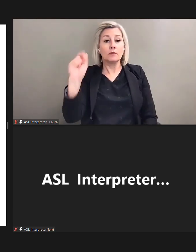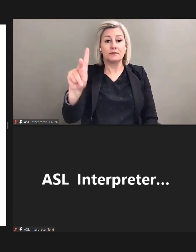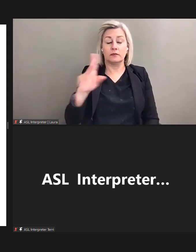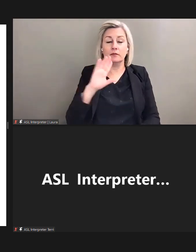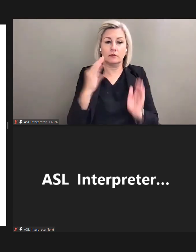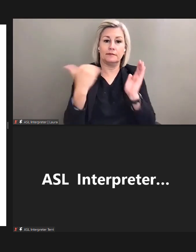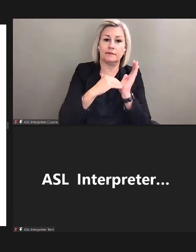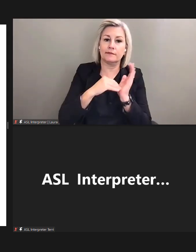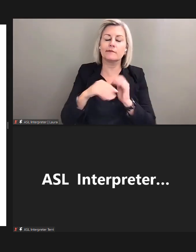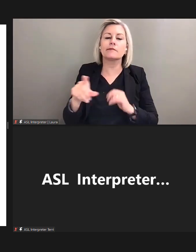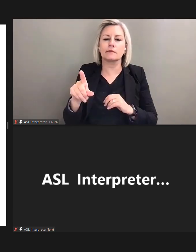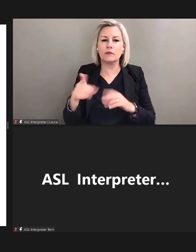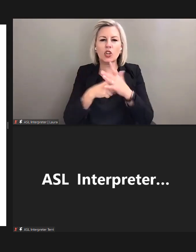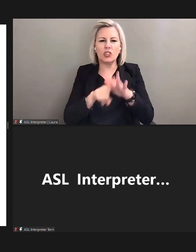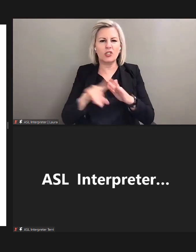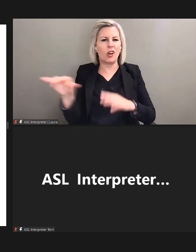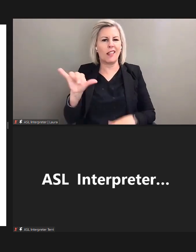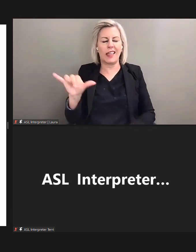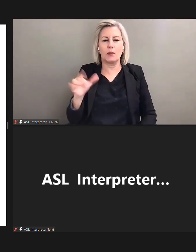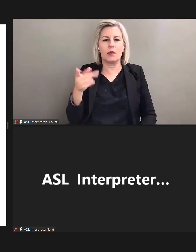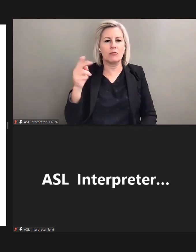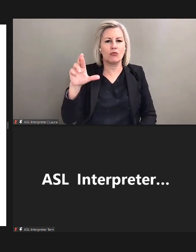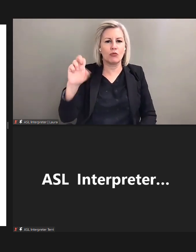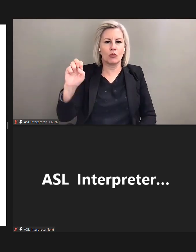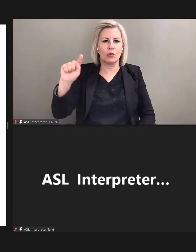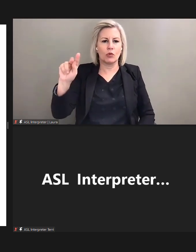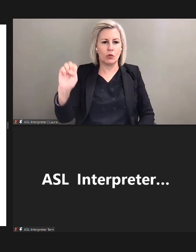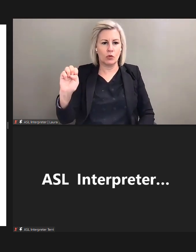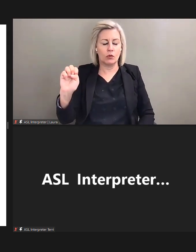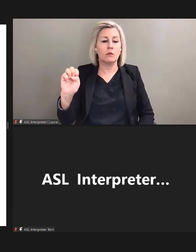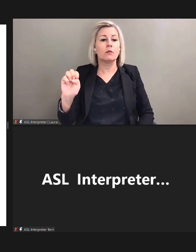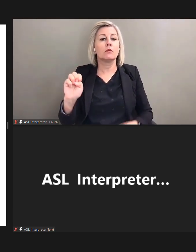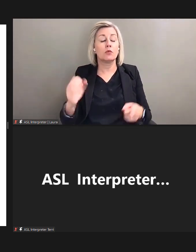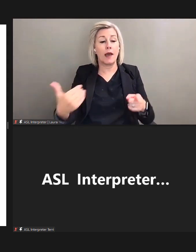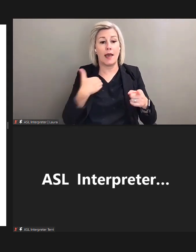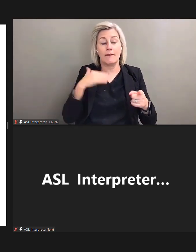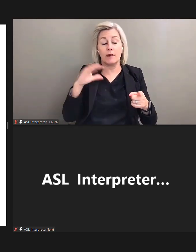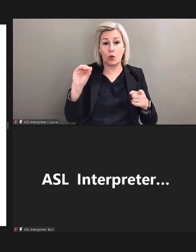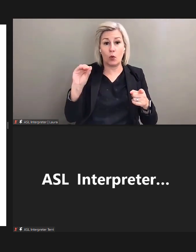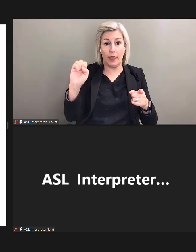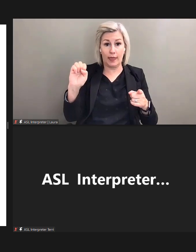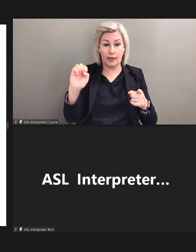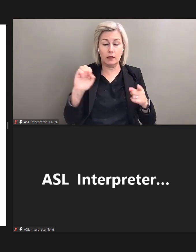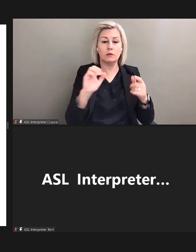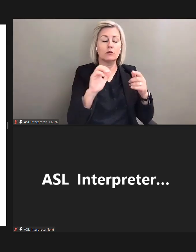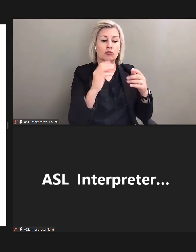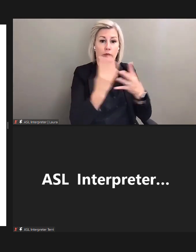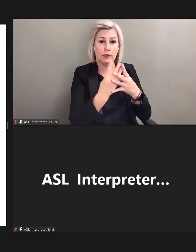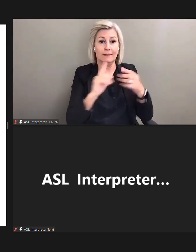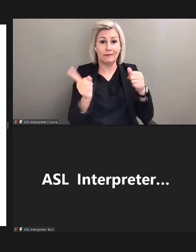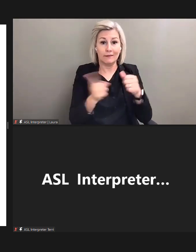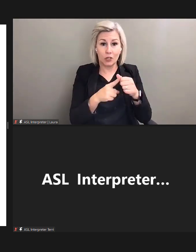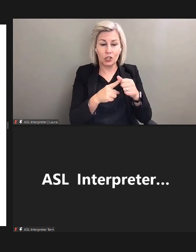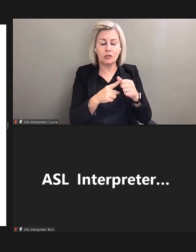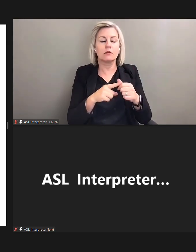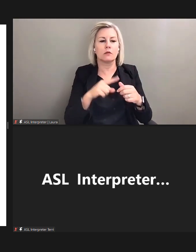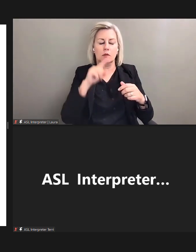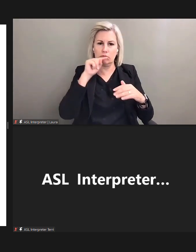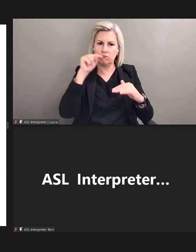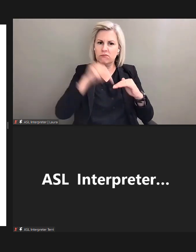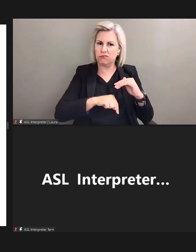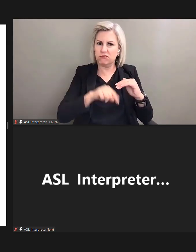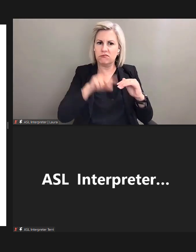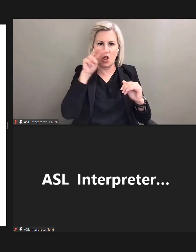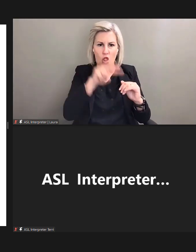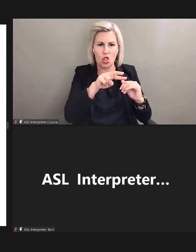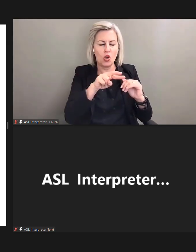same place as we did with Pure Tone. To conduct an OAE screening, we're going to first take a thorough look at the